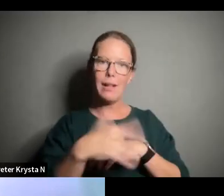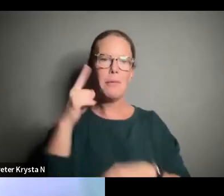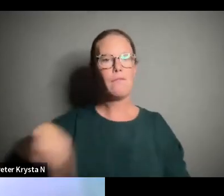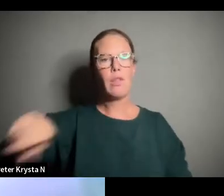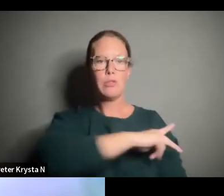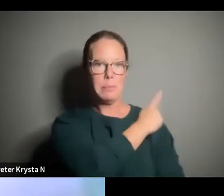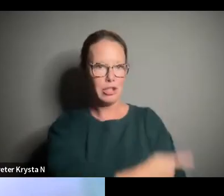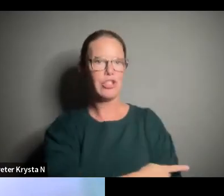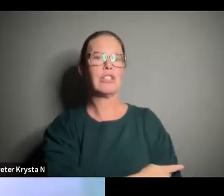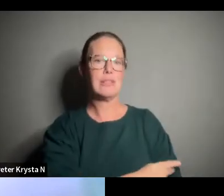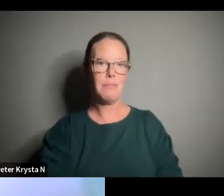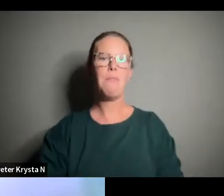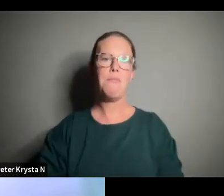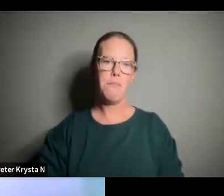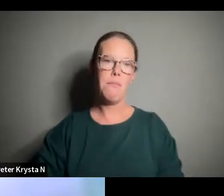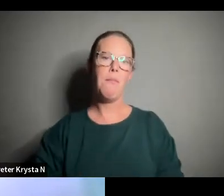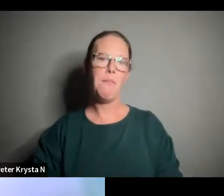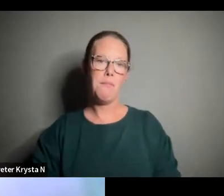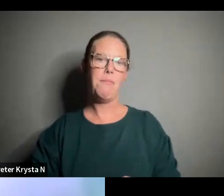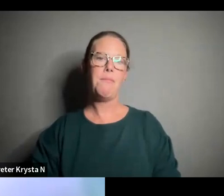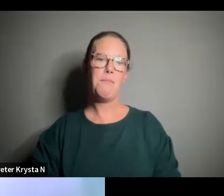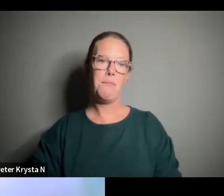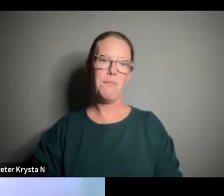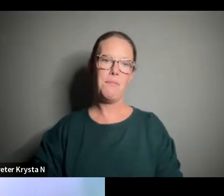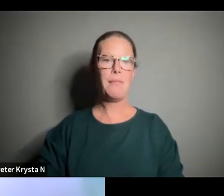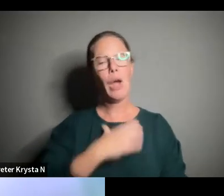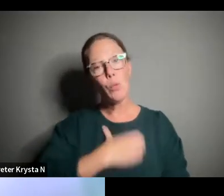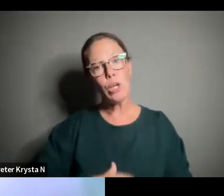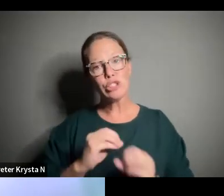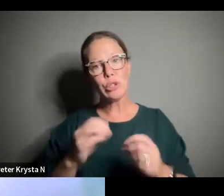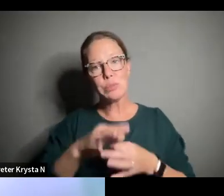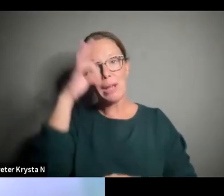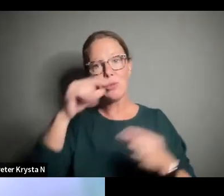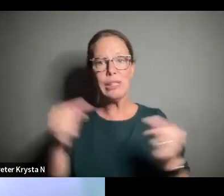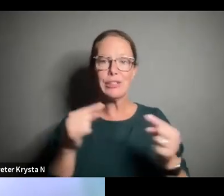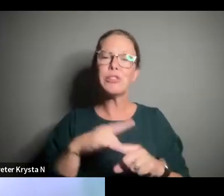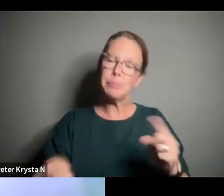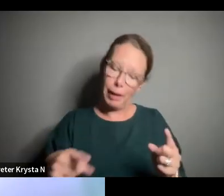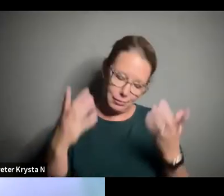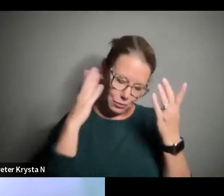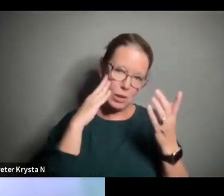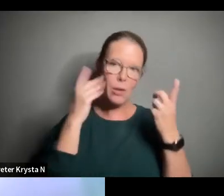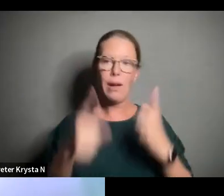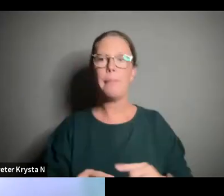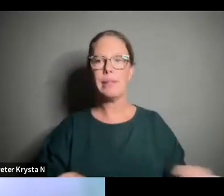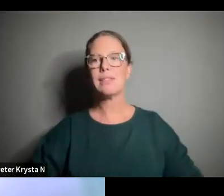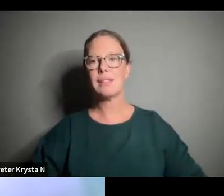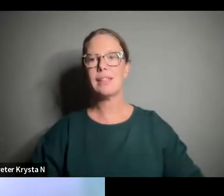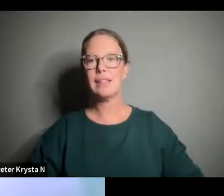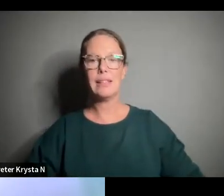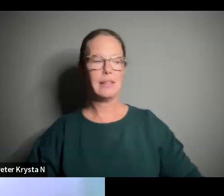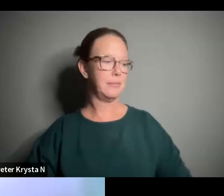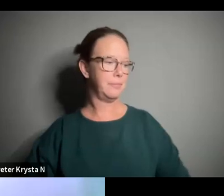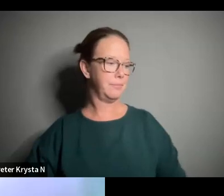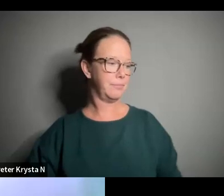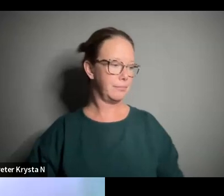for all time. We only wish we didn't have any more spinal cord injuries, but we all know that that's not happening. And so